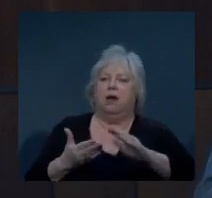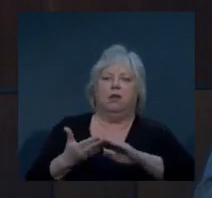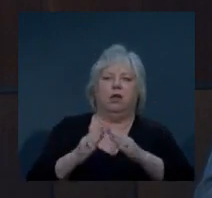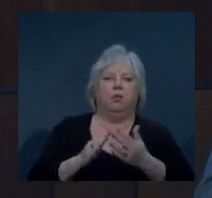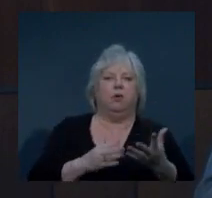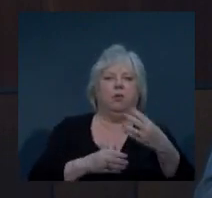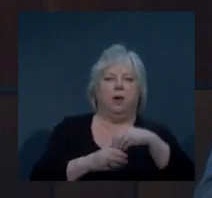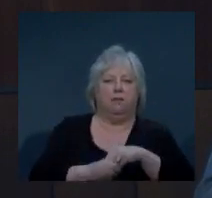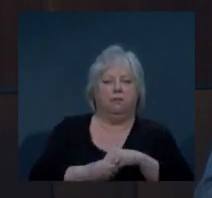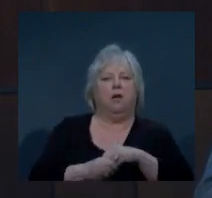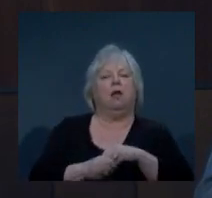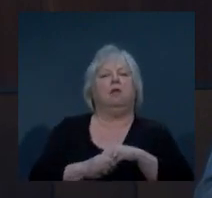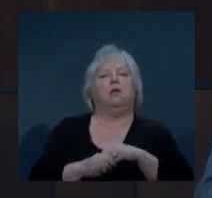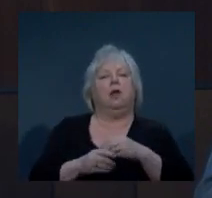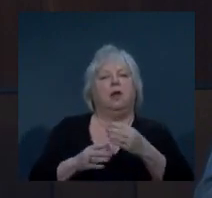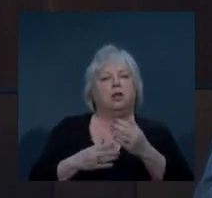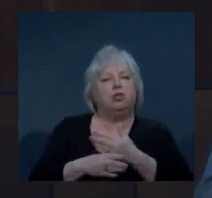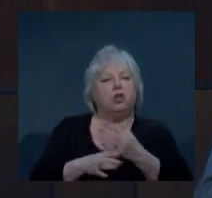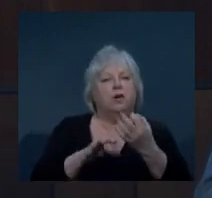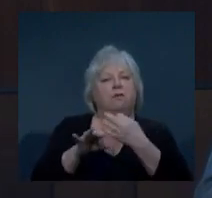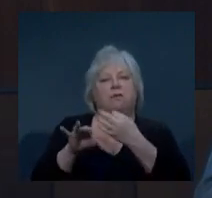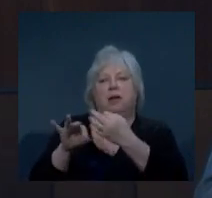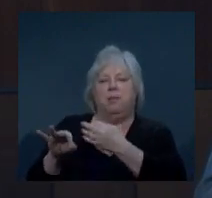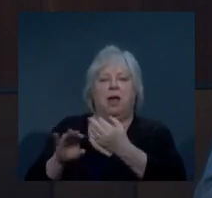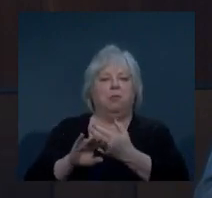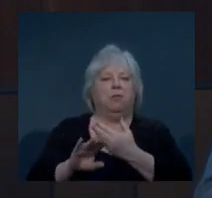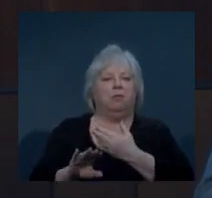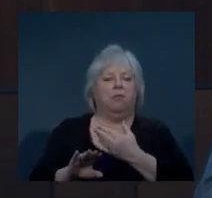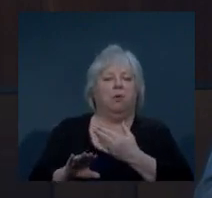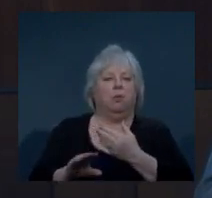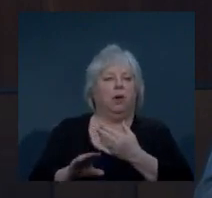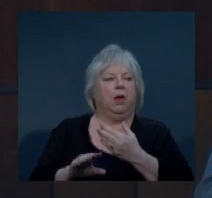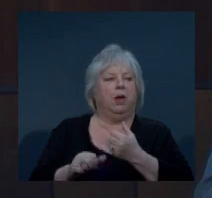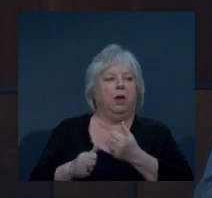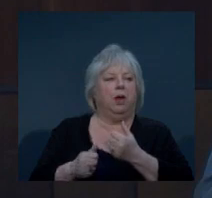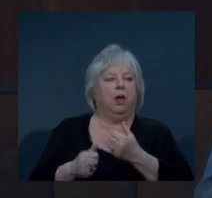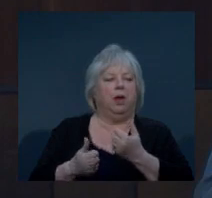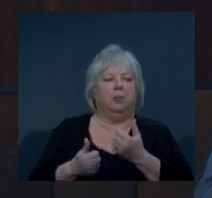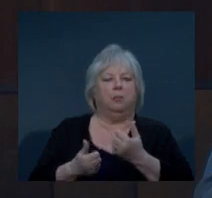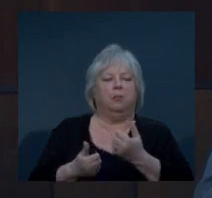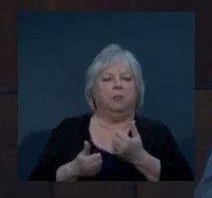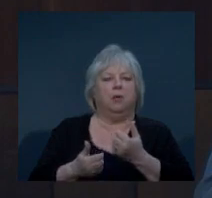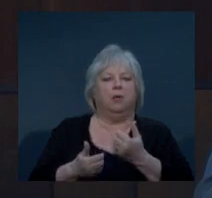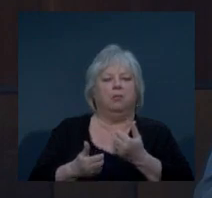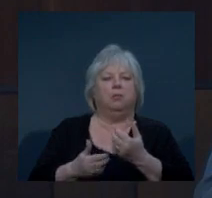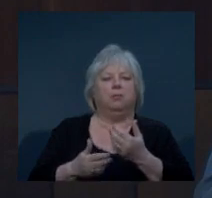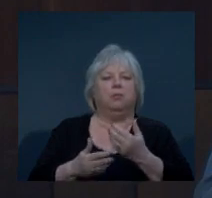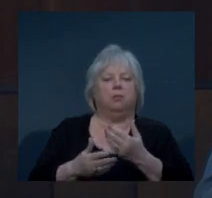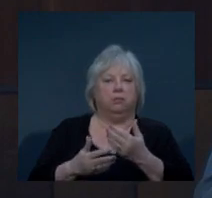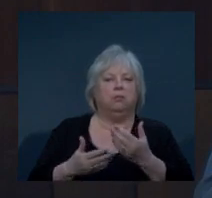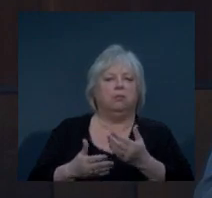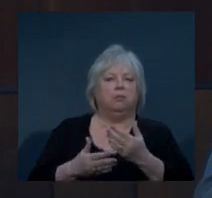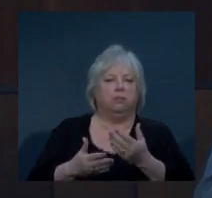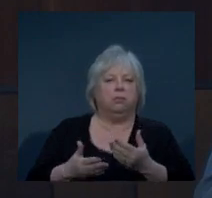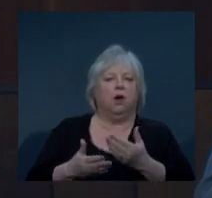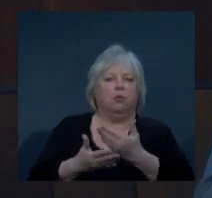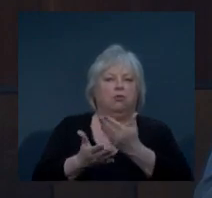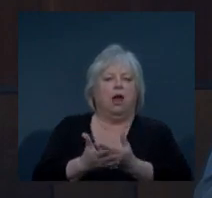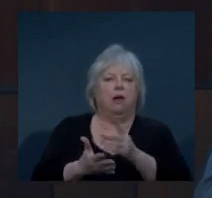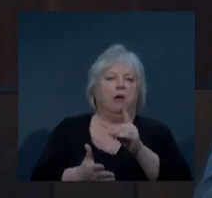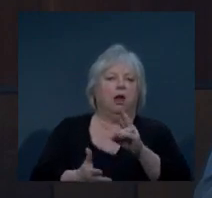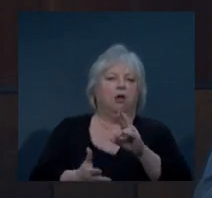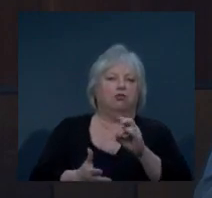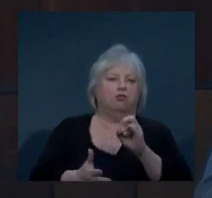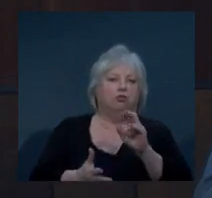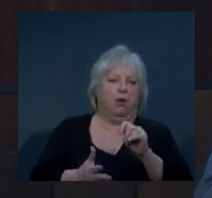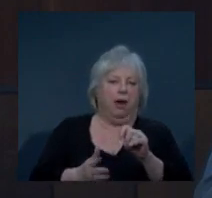role in sharing their feedback before we come to a proposition phase. And so it'll be a bit different than we've done in the past in